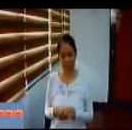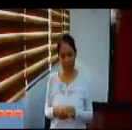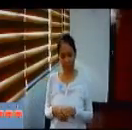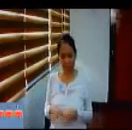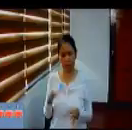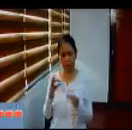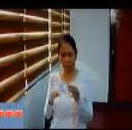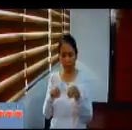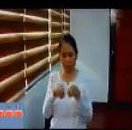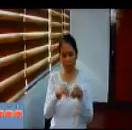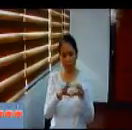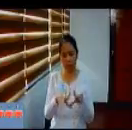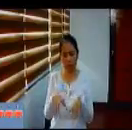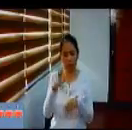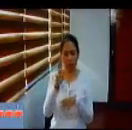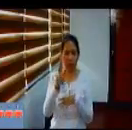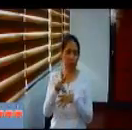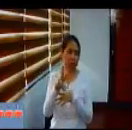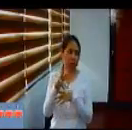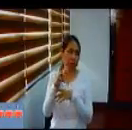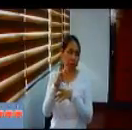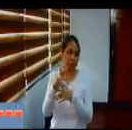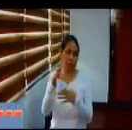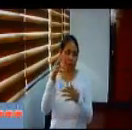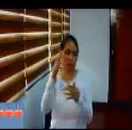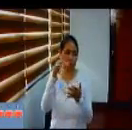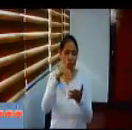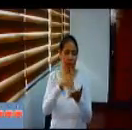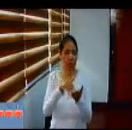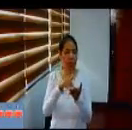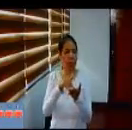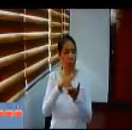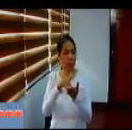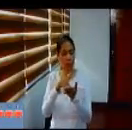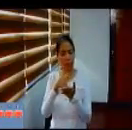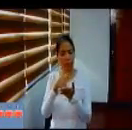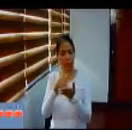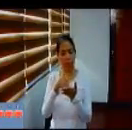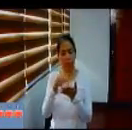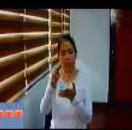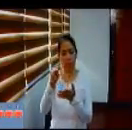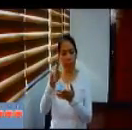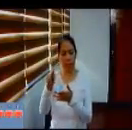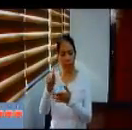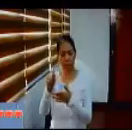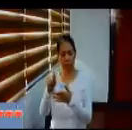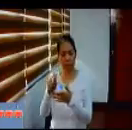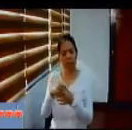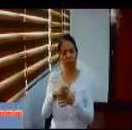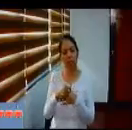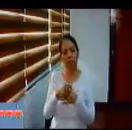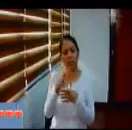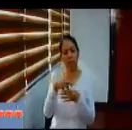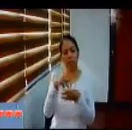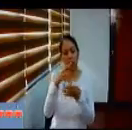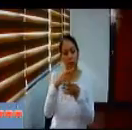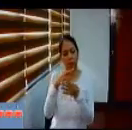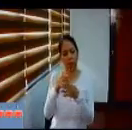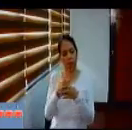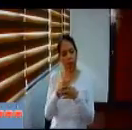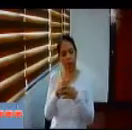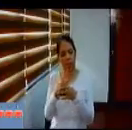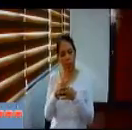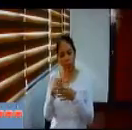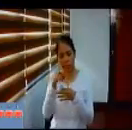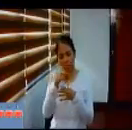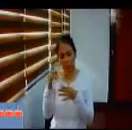if we lost 30,000 metric tons of palay to an extreme event like a typhoon, it's already big news. And it's a big